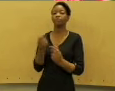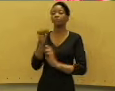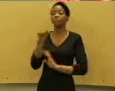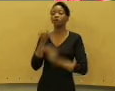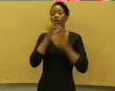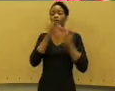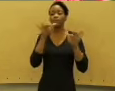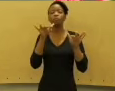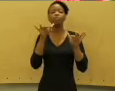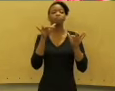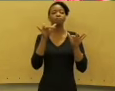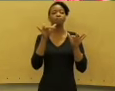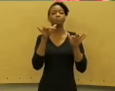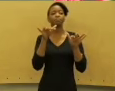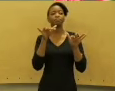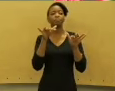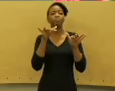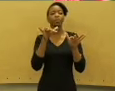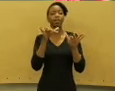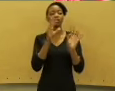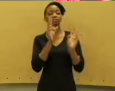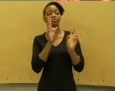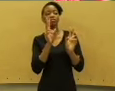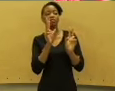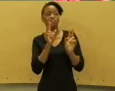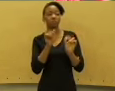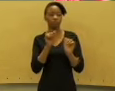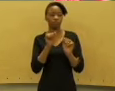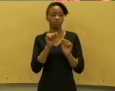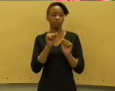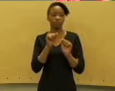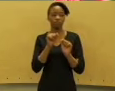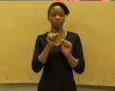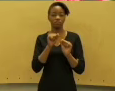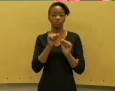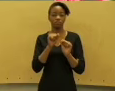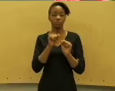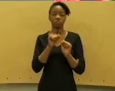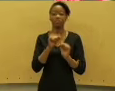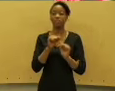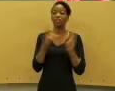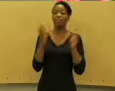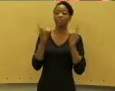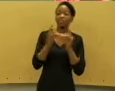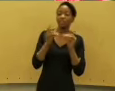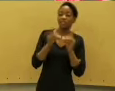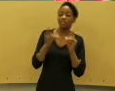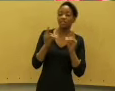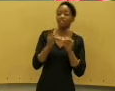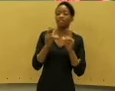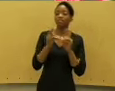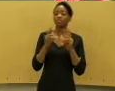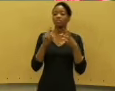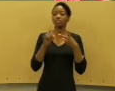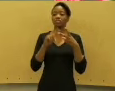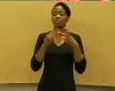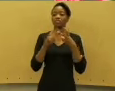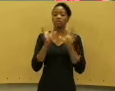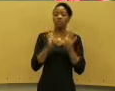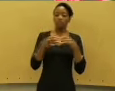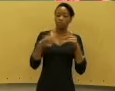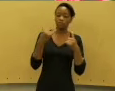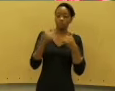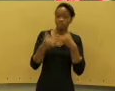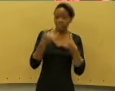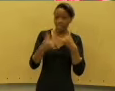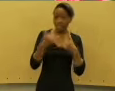conception of human sexuality. So things like kink, BDSM, polyamory, group sex, group play, like